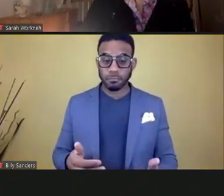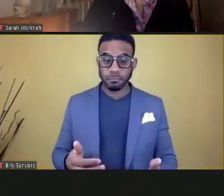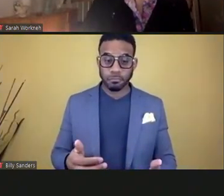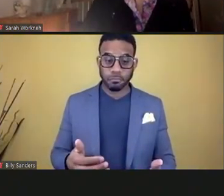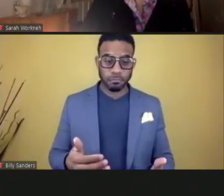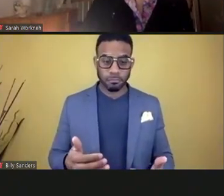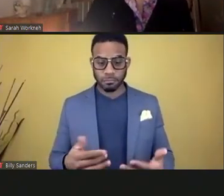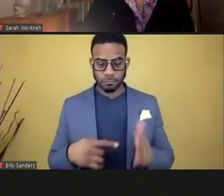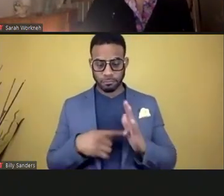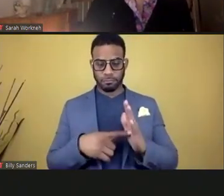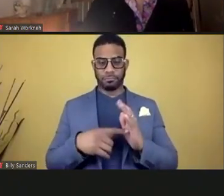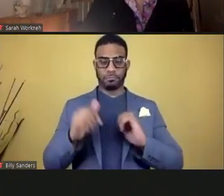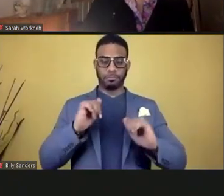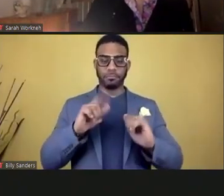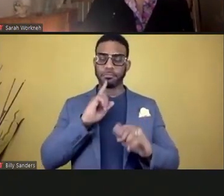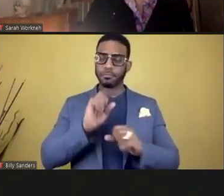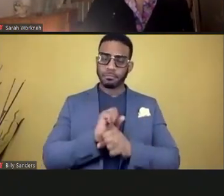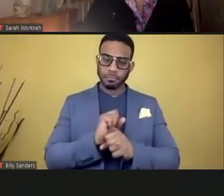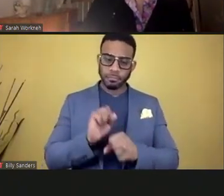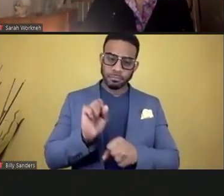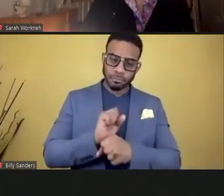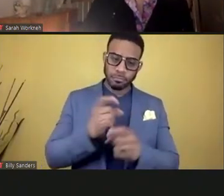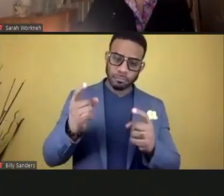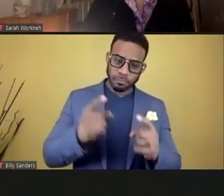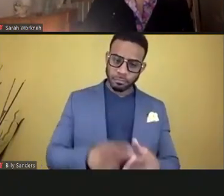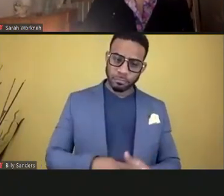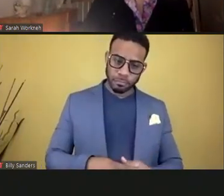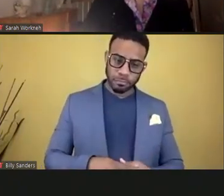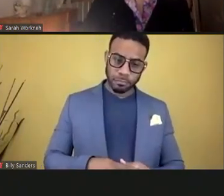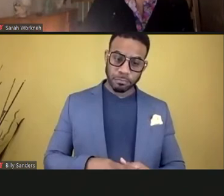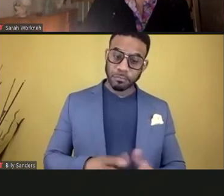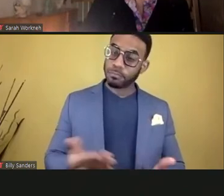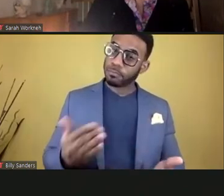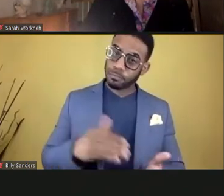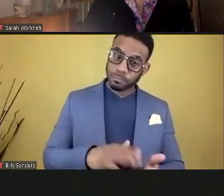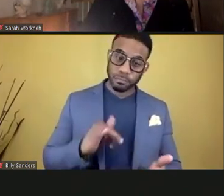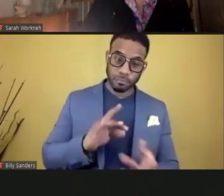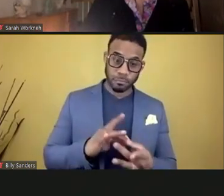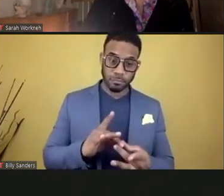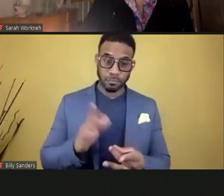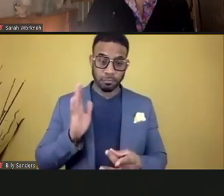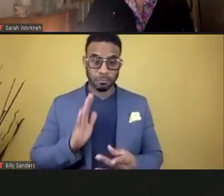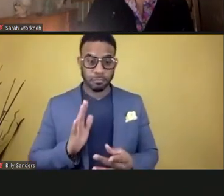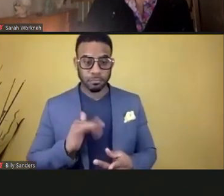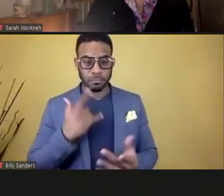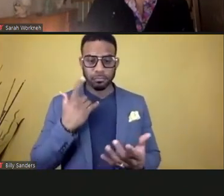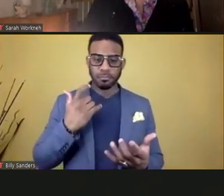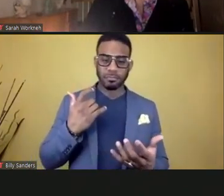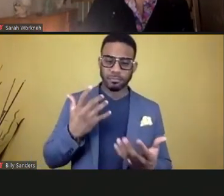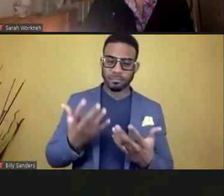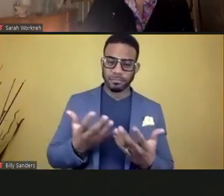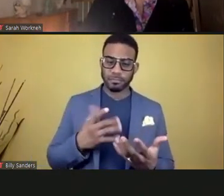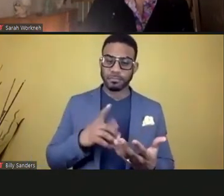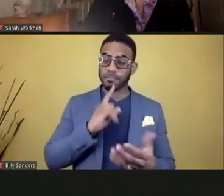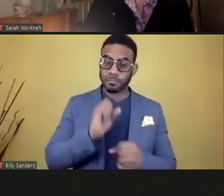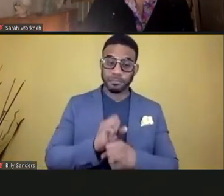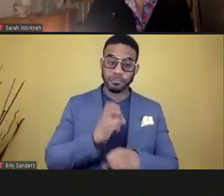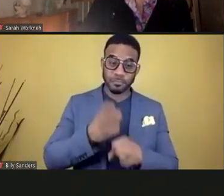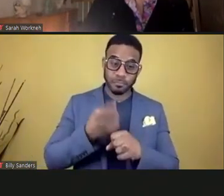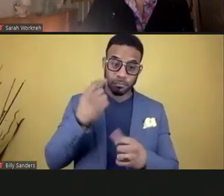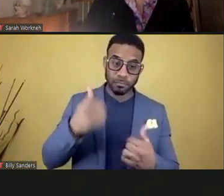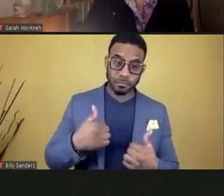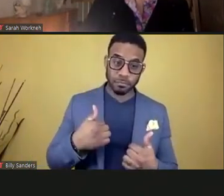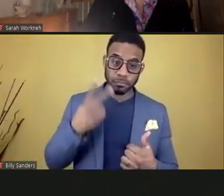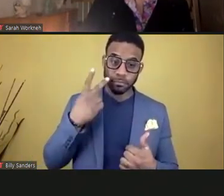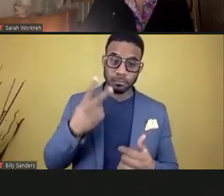gestures, but that there's actual work happening there. And again, like I said earlier, it is really hard for me to